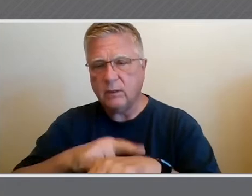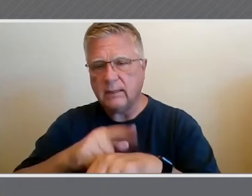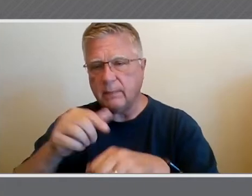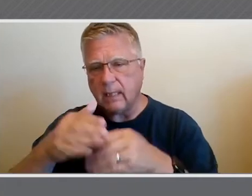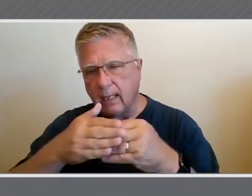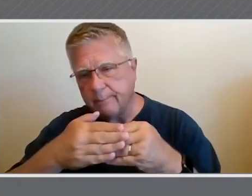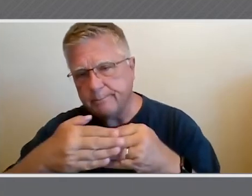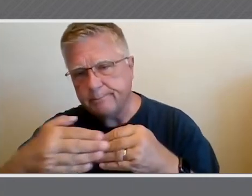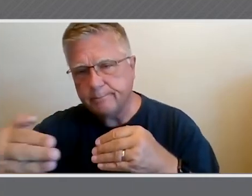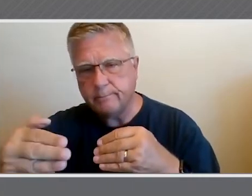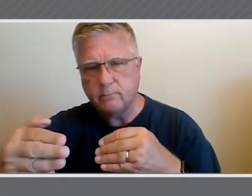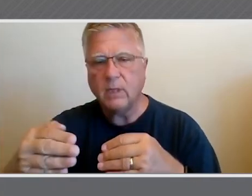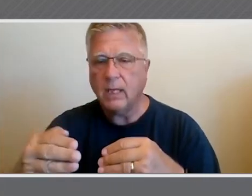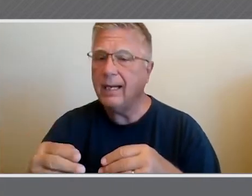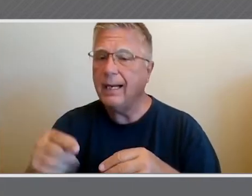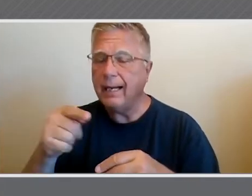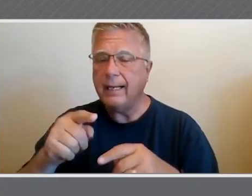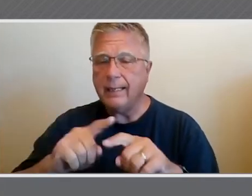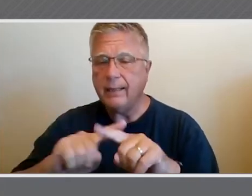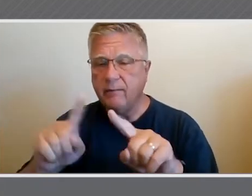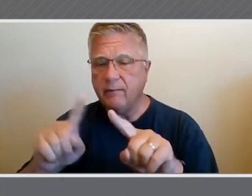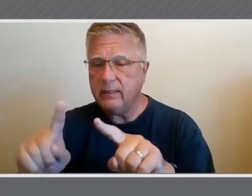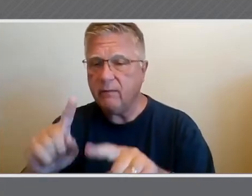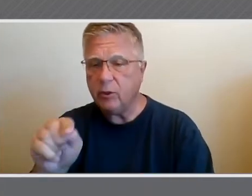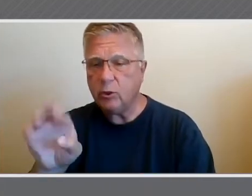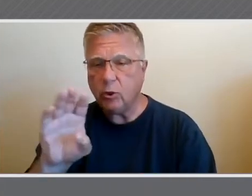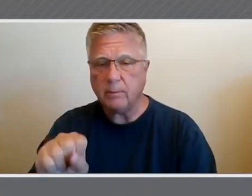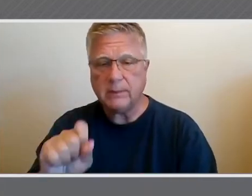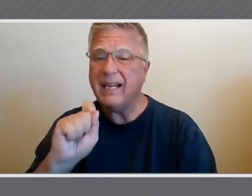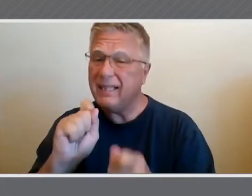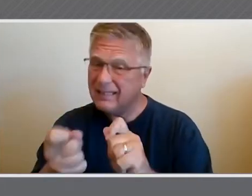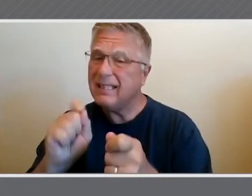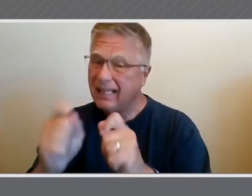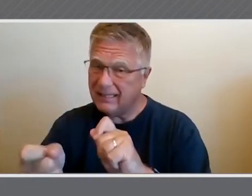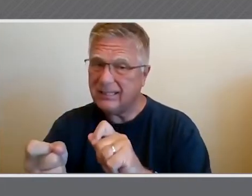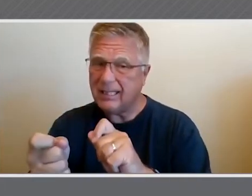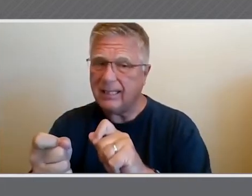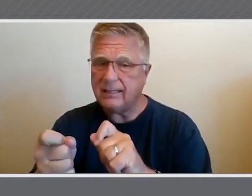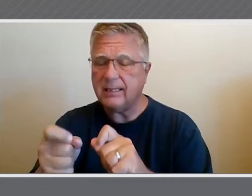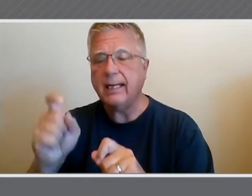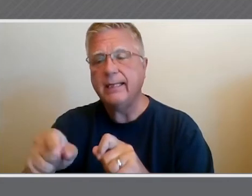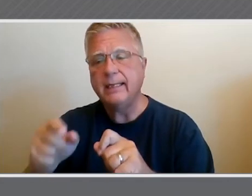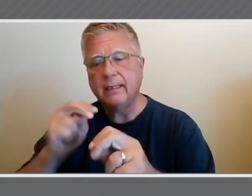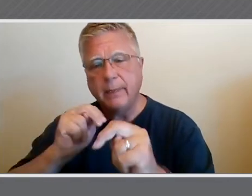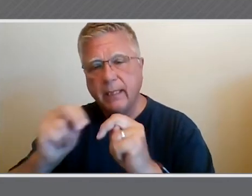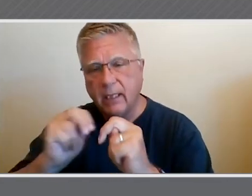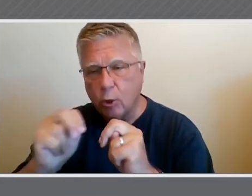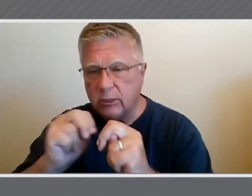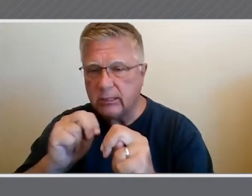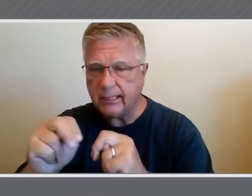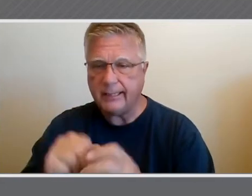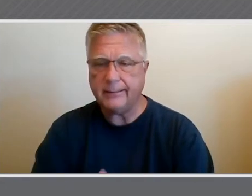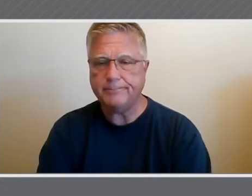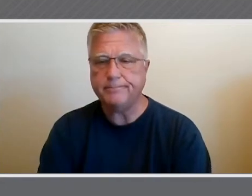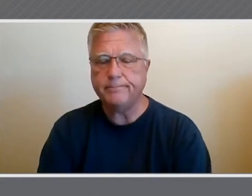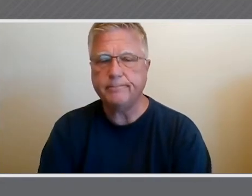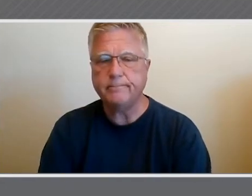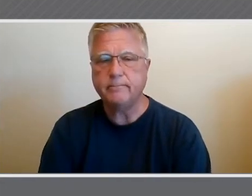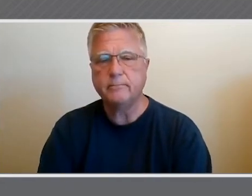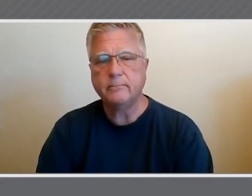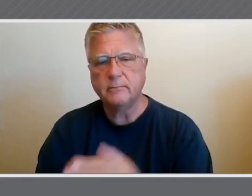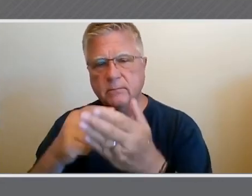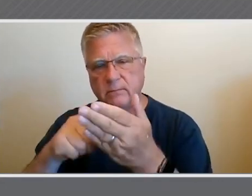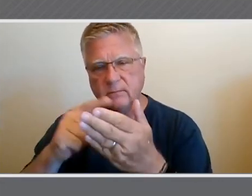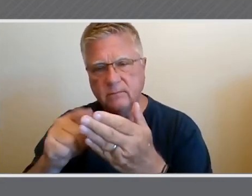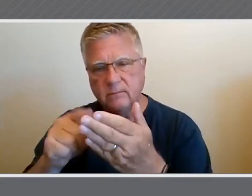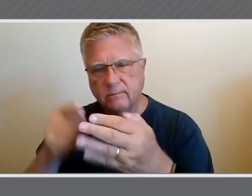And most of these changes for employee groups that are represented by a union must be negotiated. And just to go through this